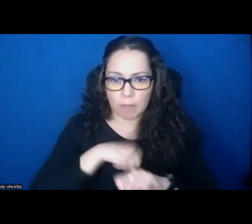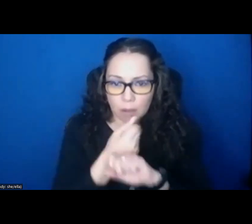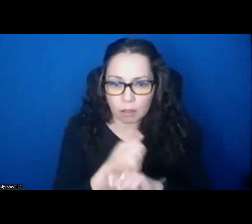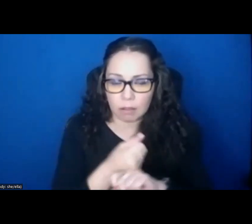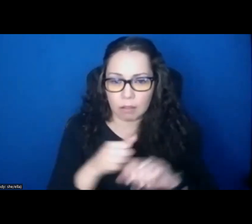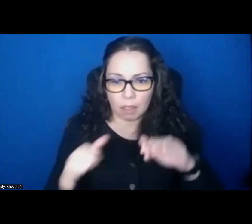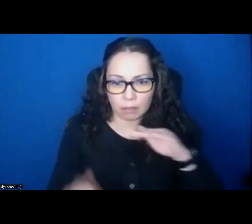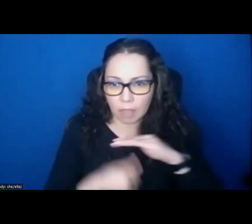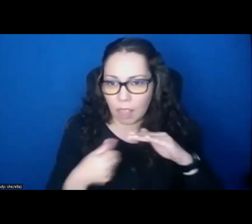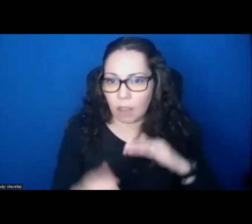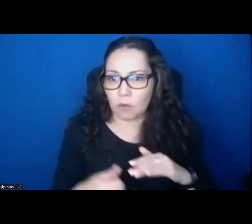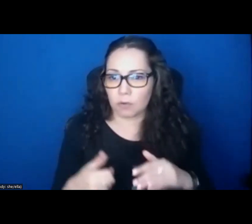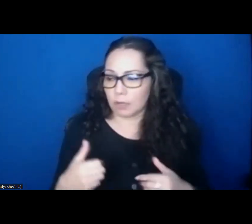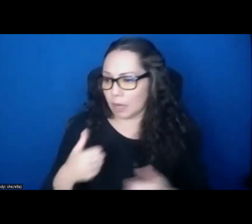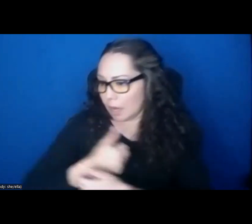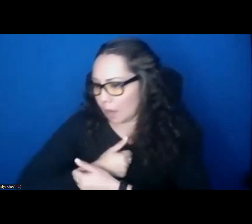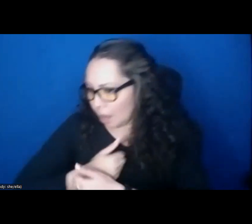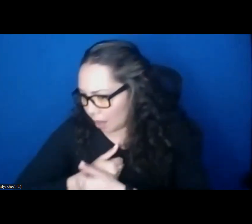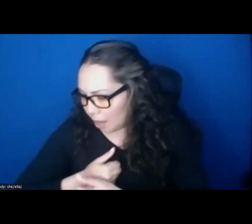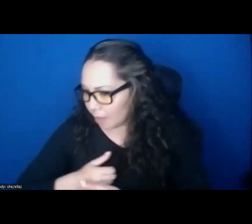in the morning and hugged him and left for work and.